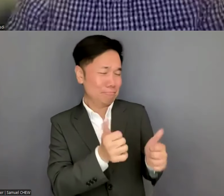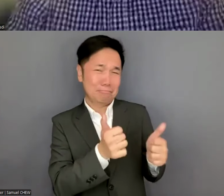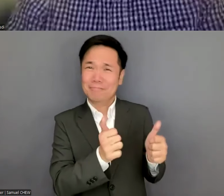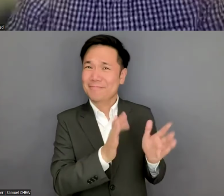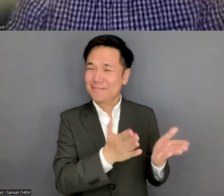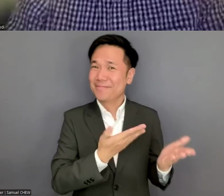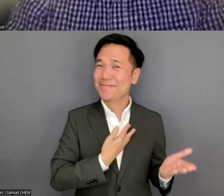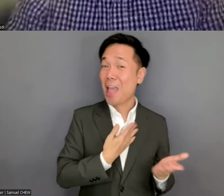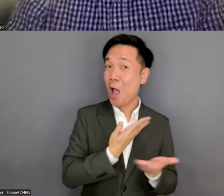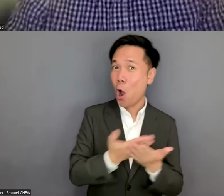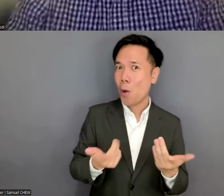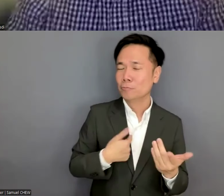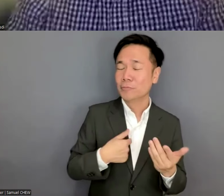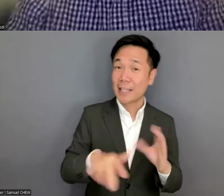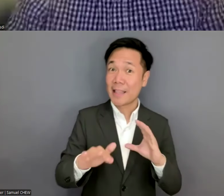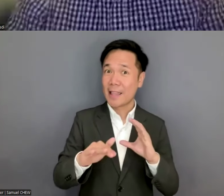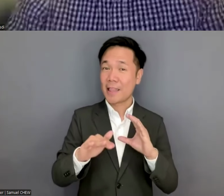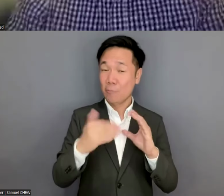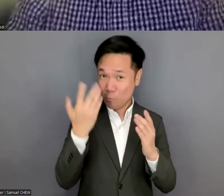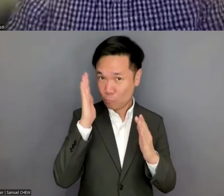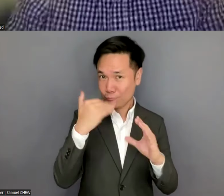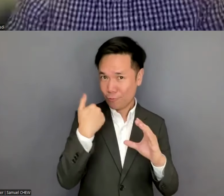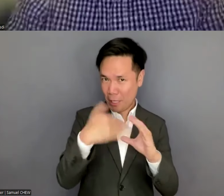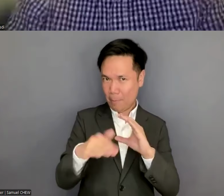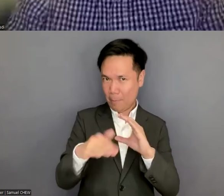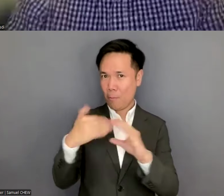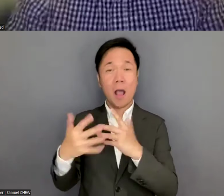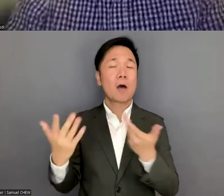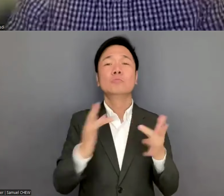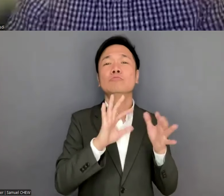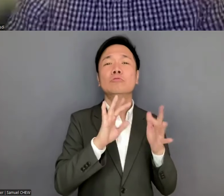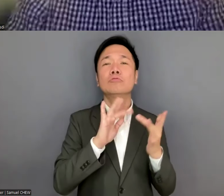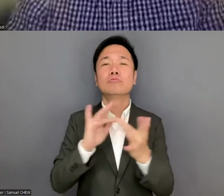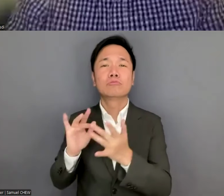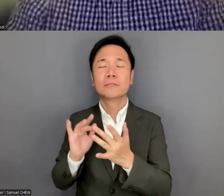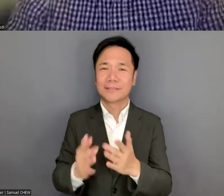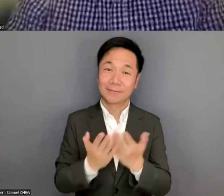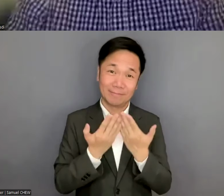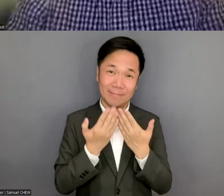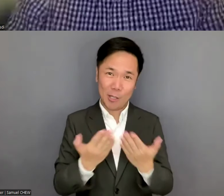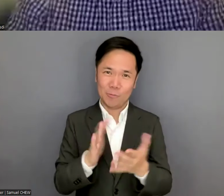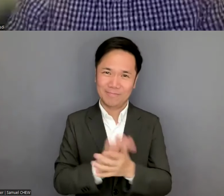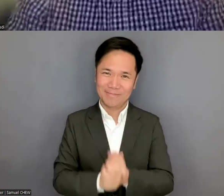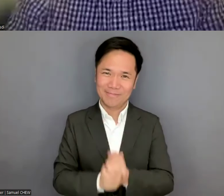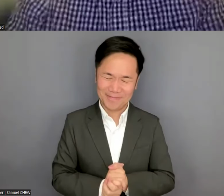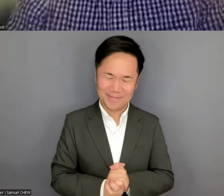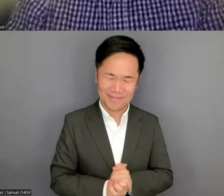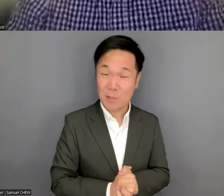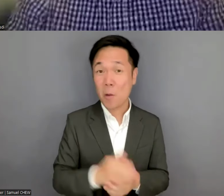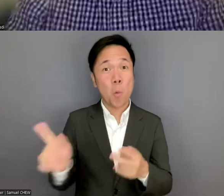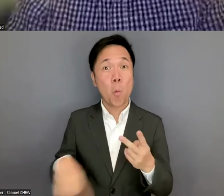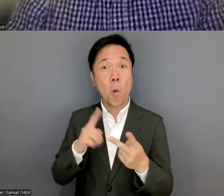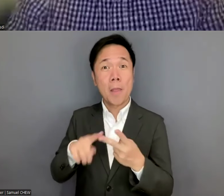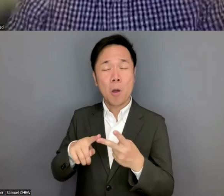resources already on how we can collaborate. And thank you for sharing your email with folks. And I saw another